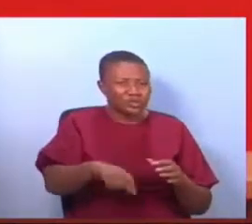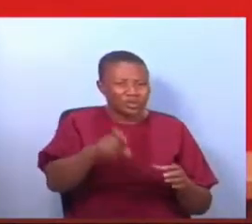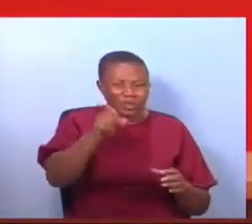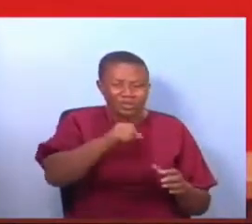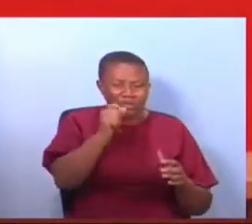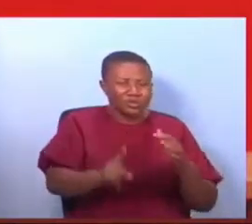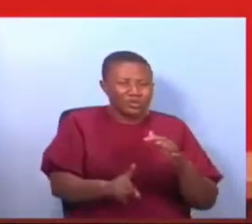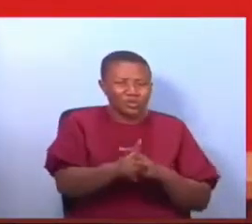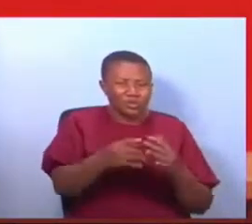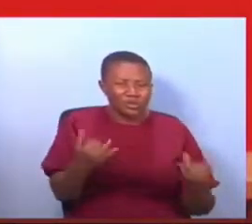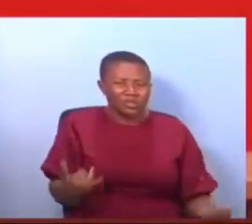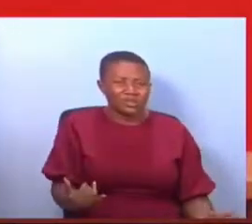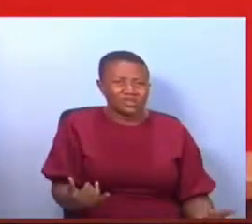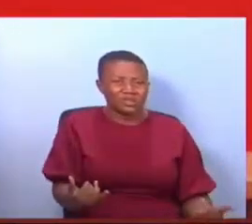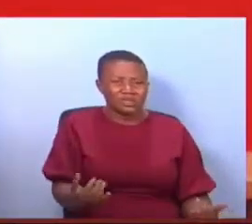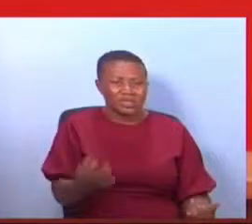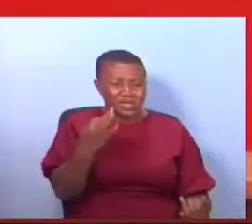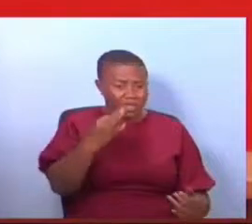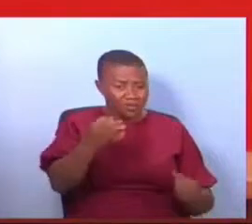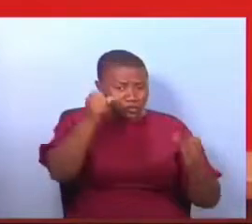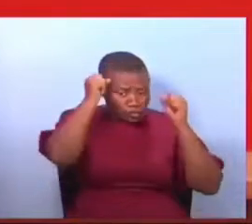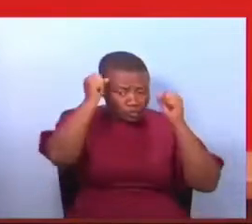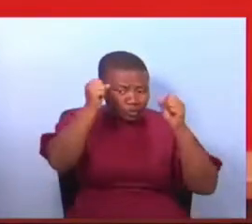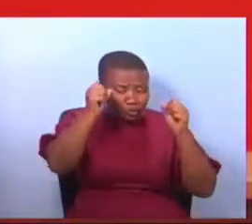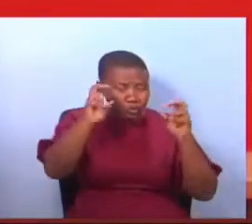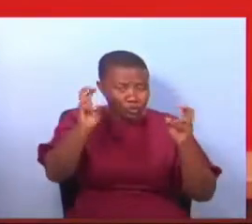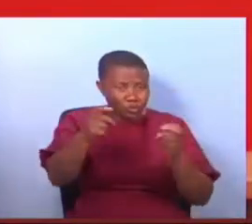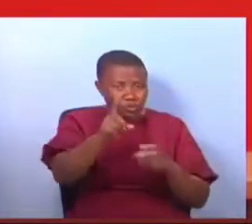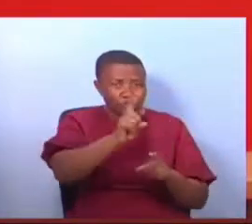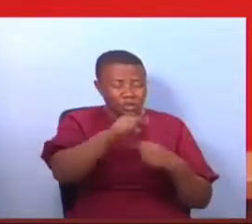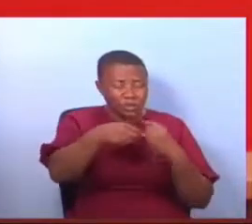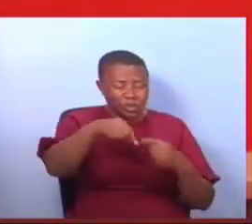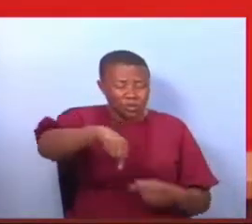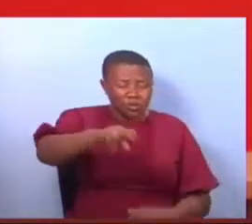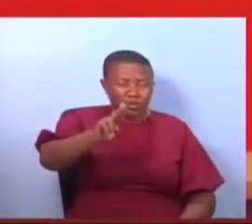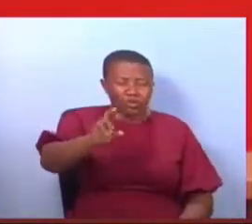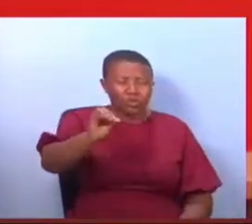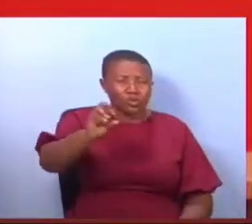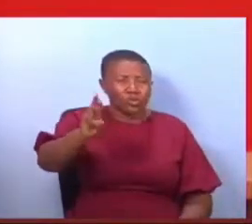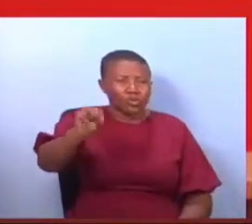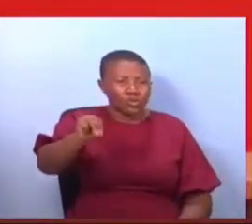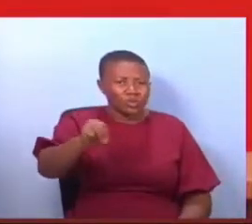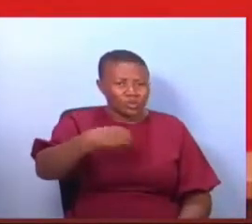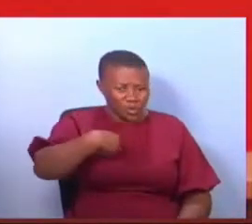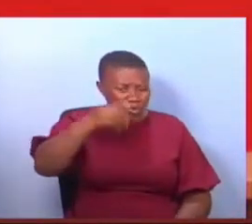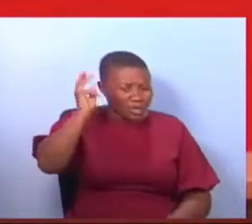be a substantive issue you are raising based on quorum, I would have agreed with you.